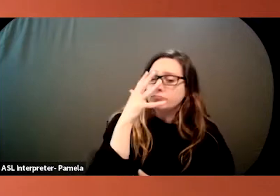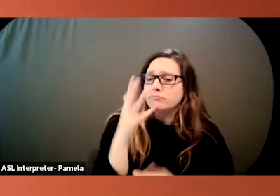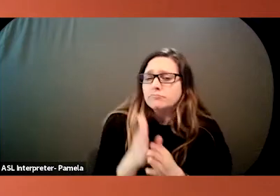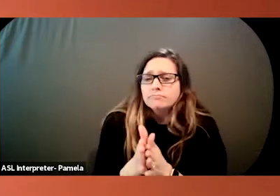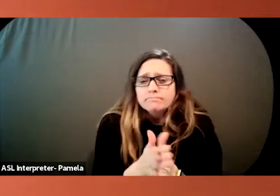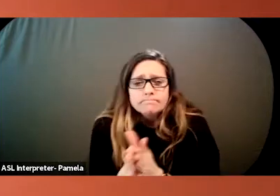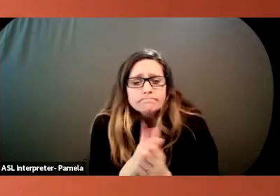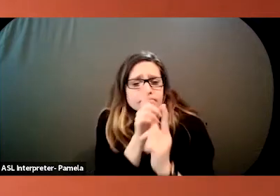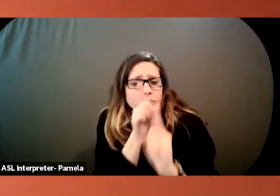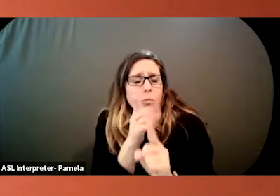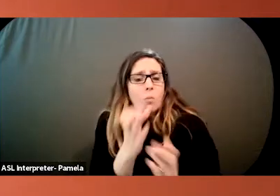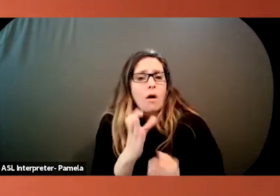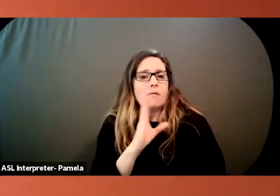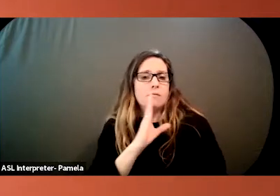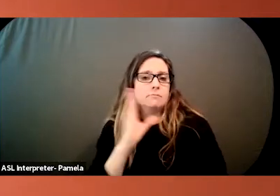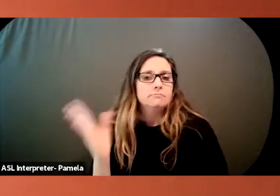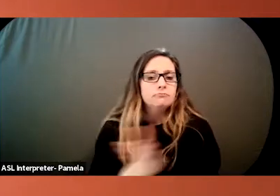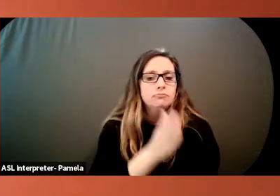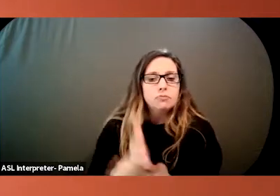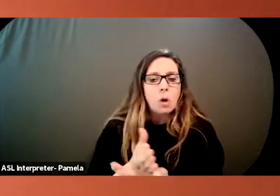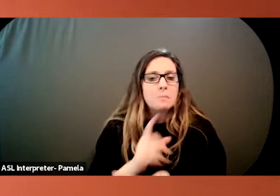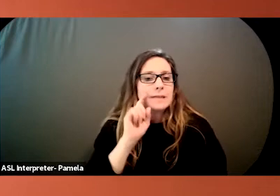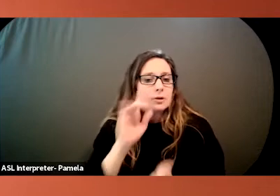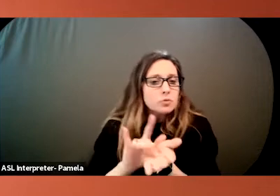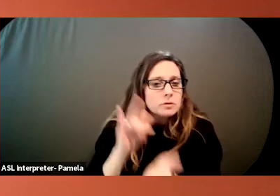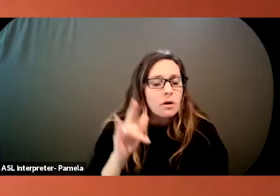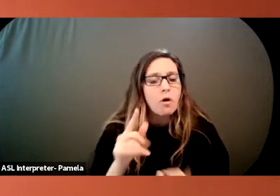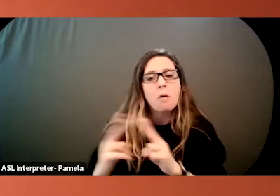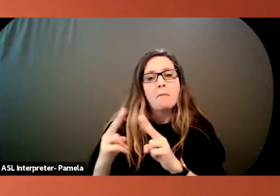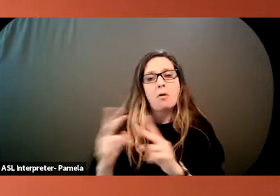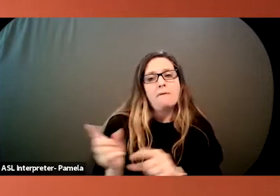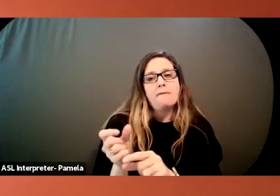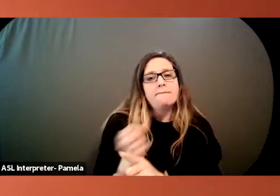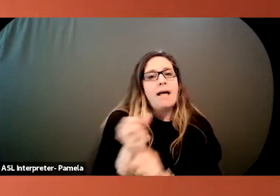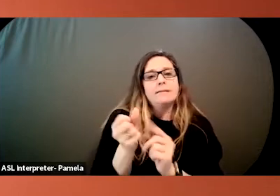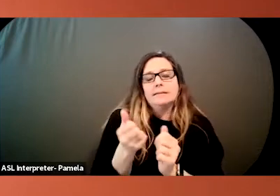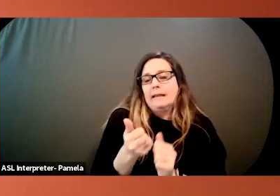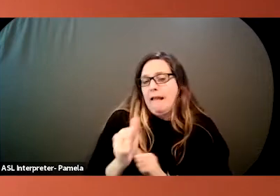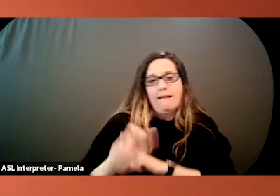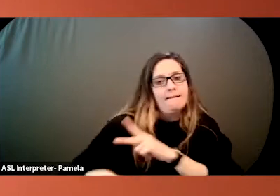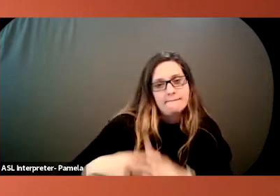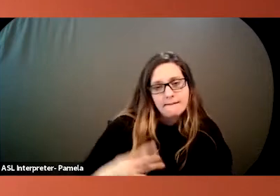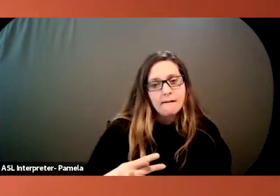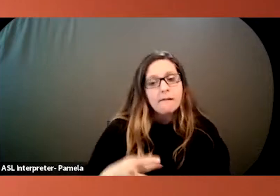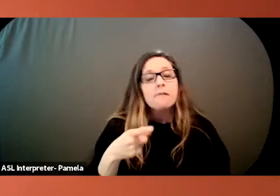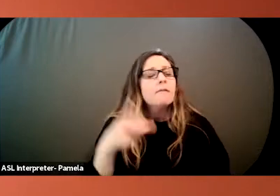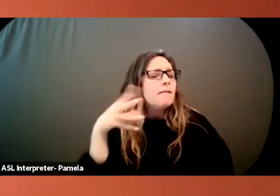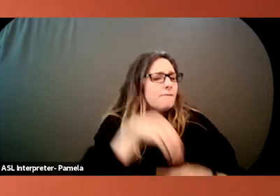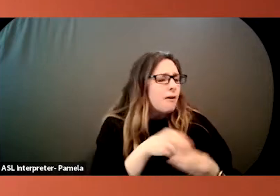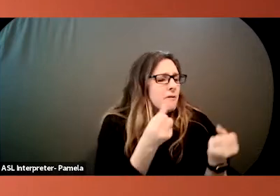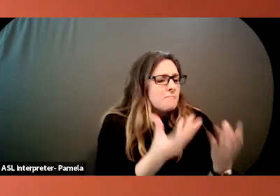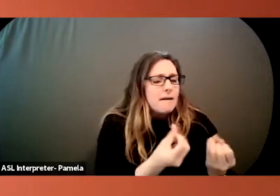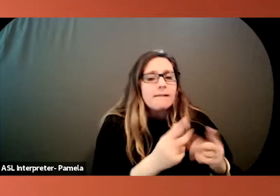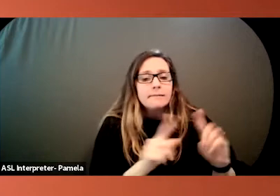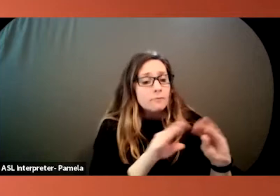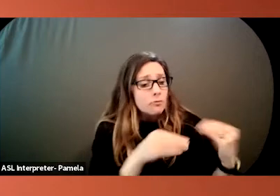ending sexual assault and intimate partner violence in all forms. She has volunteered at various organizations that address intimate partner